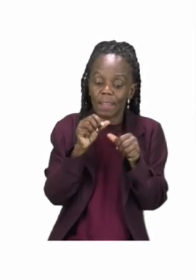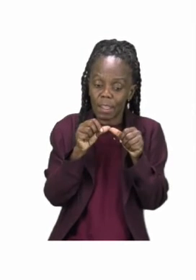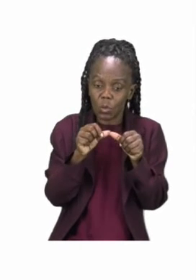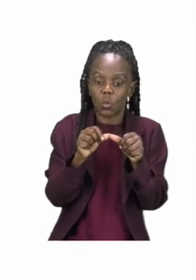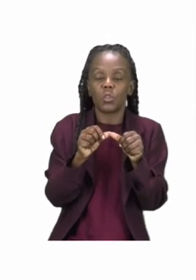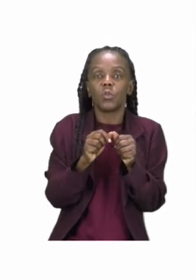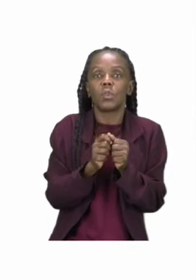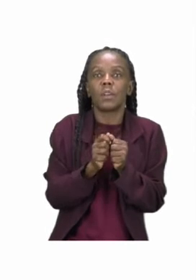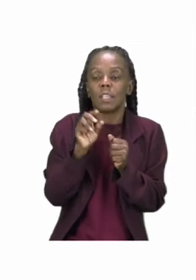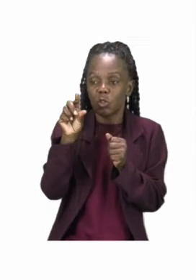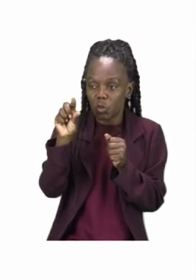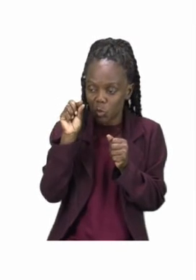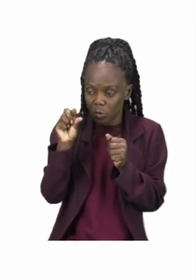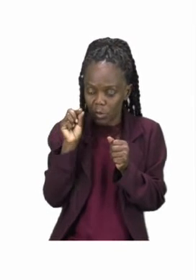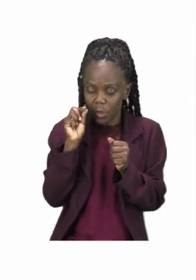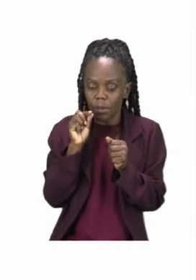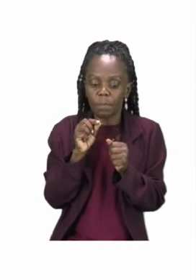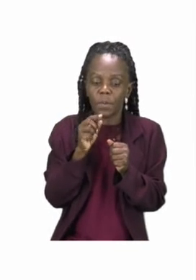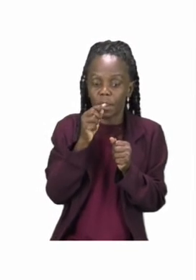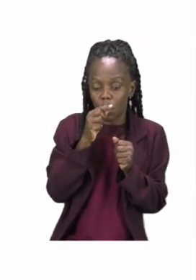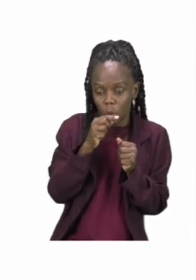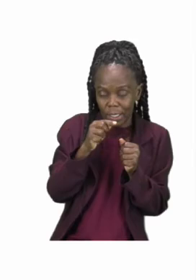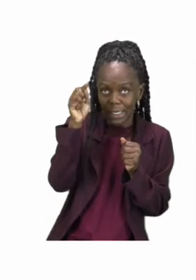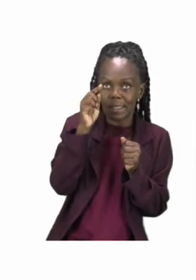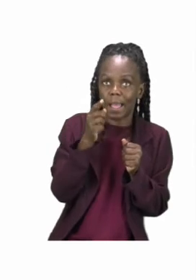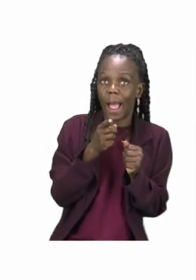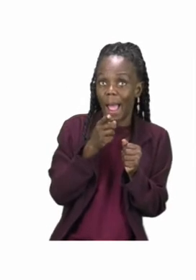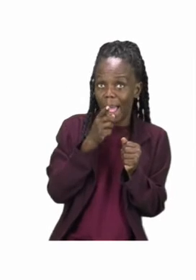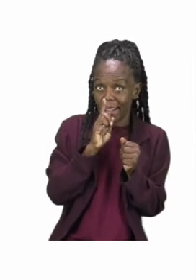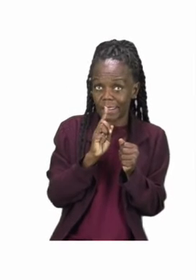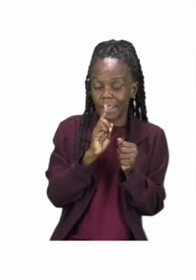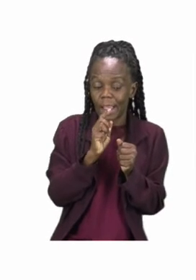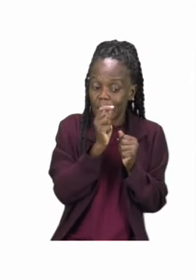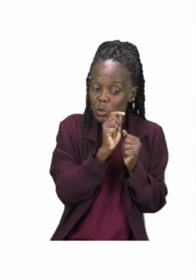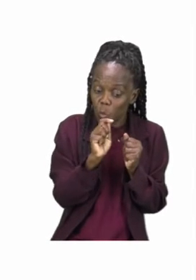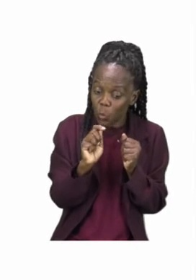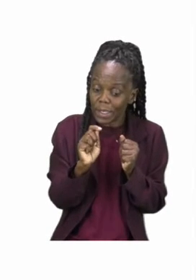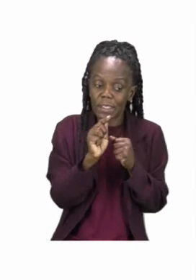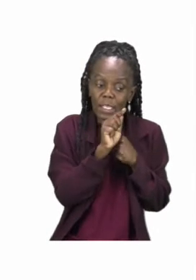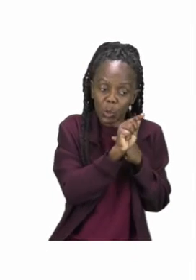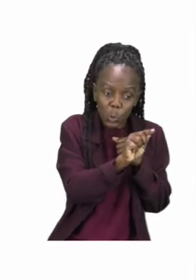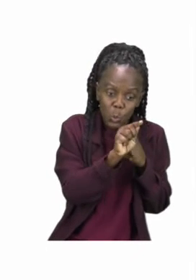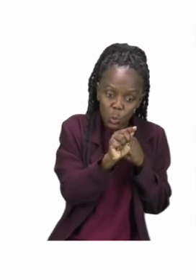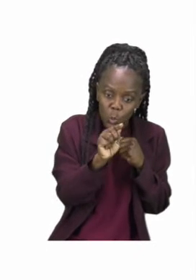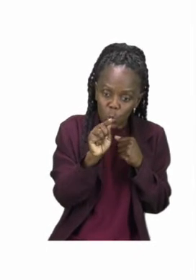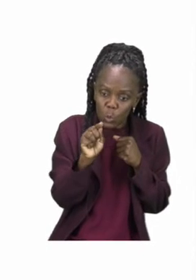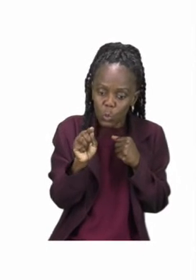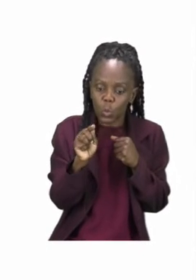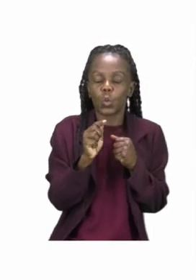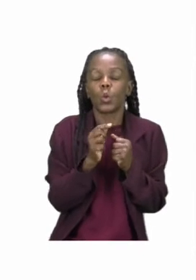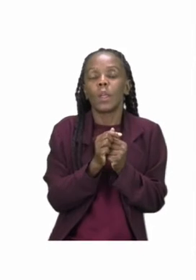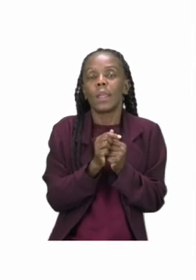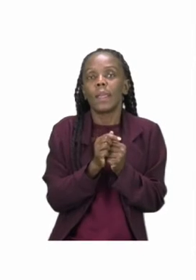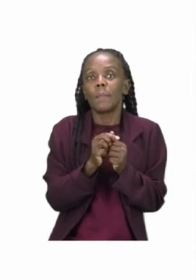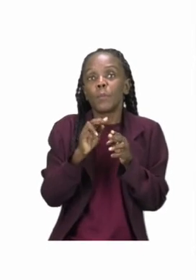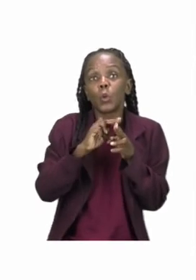super duper cool computer, telling all the other systems in your body what to do. You will not believe